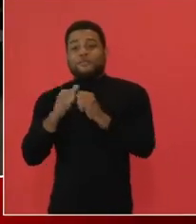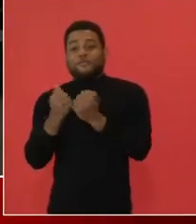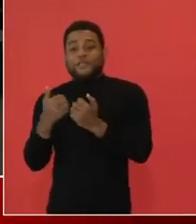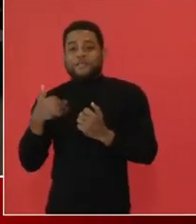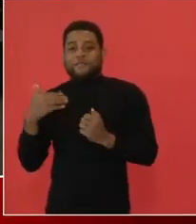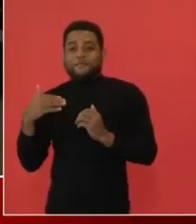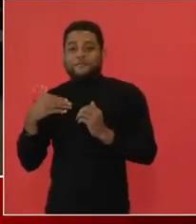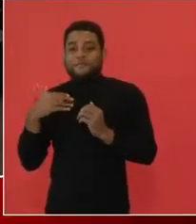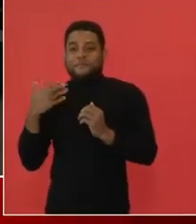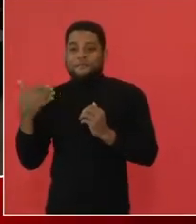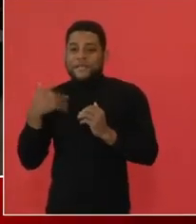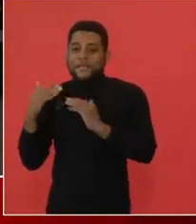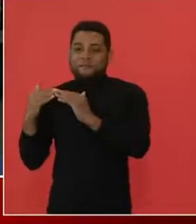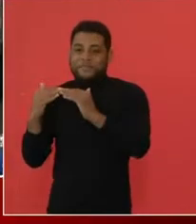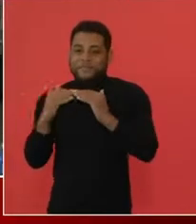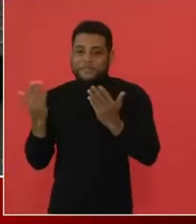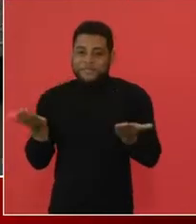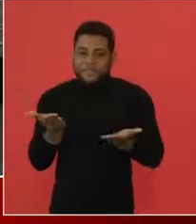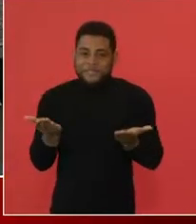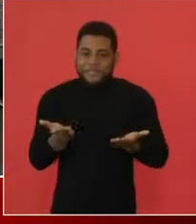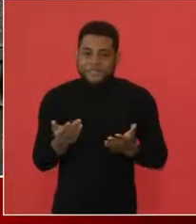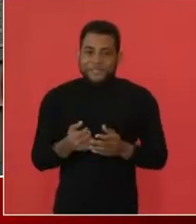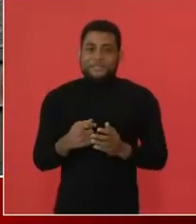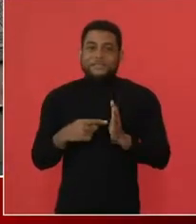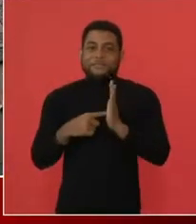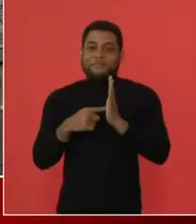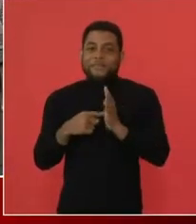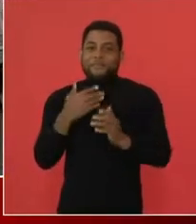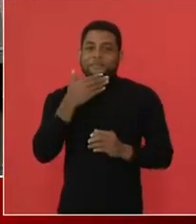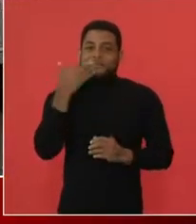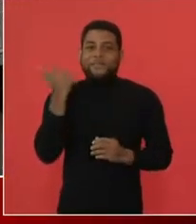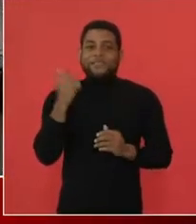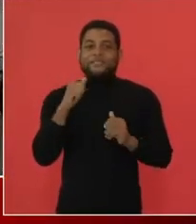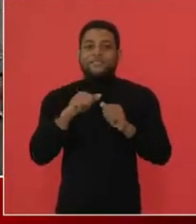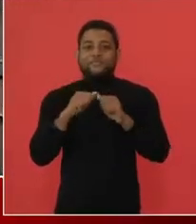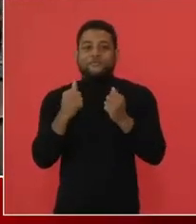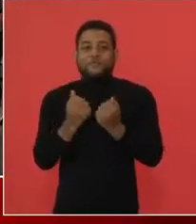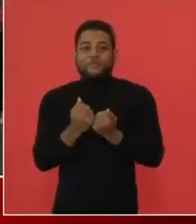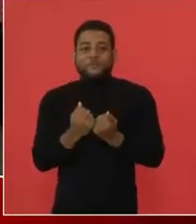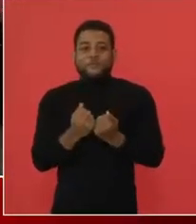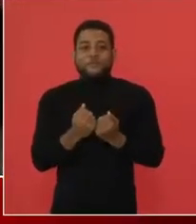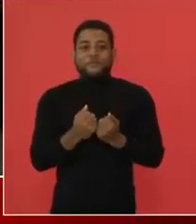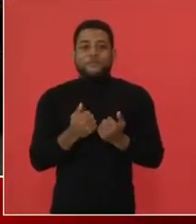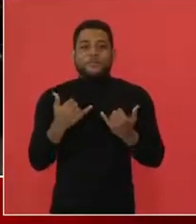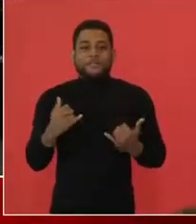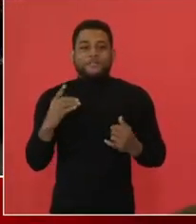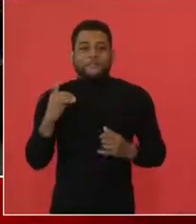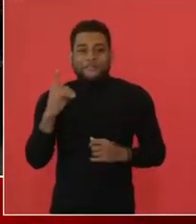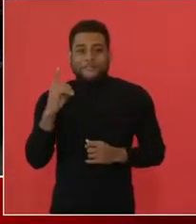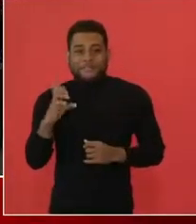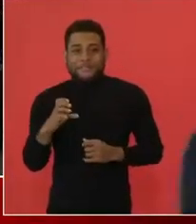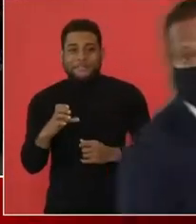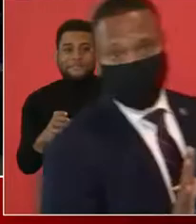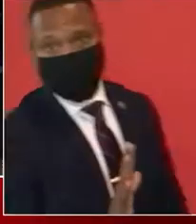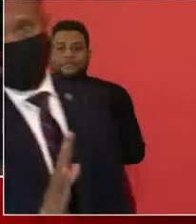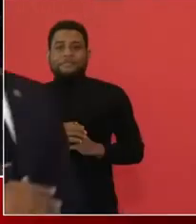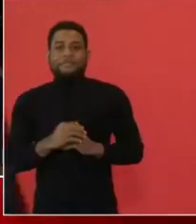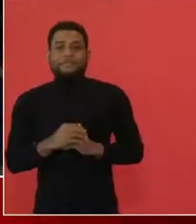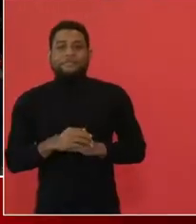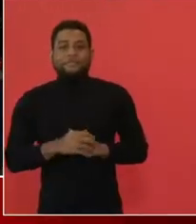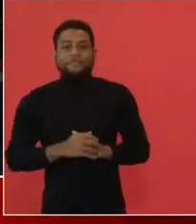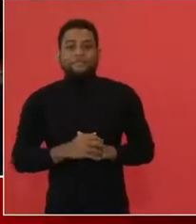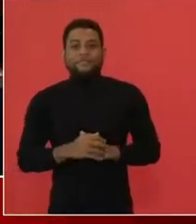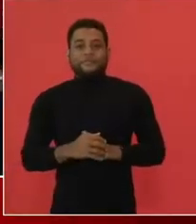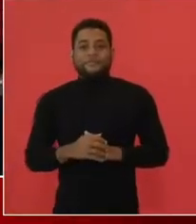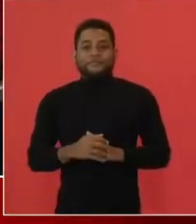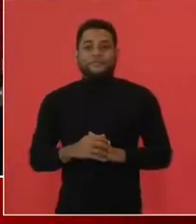here representing some of the best agencies in the District of Columbia. But Mayor Bowser, let me tell you, don't nobody do it on